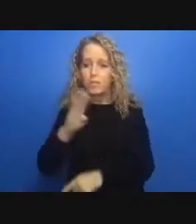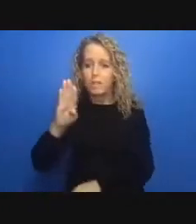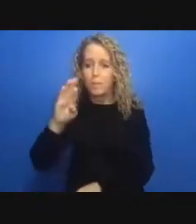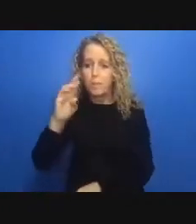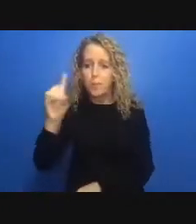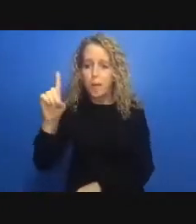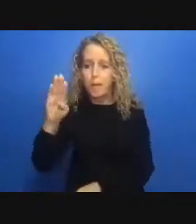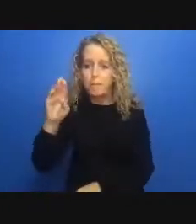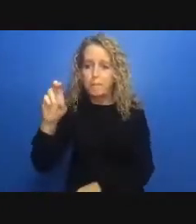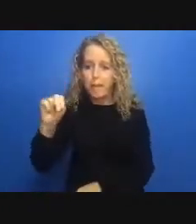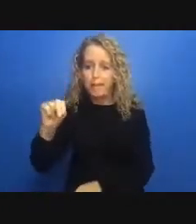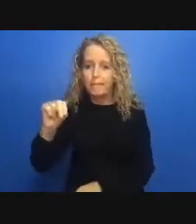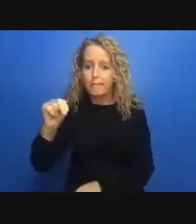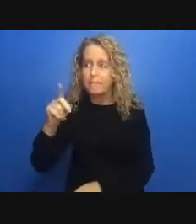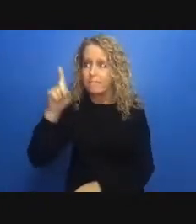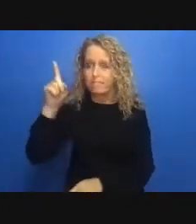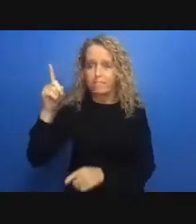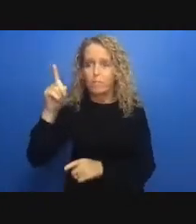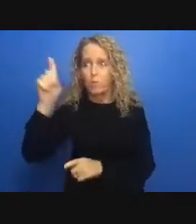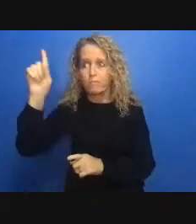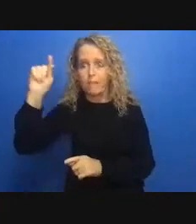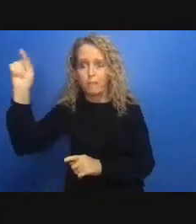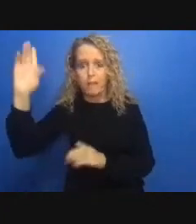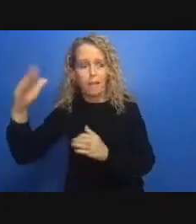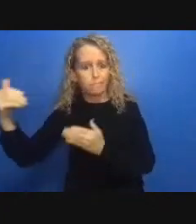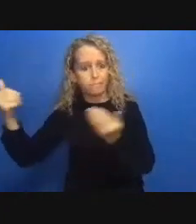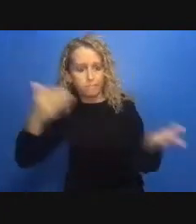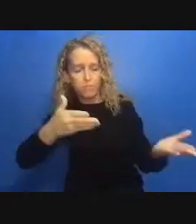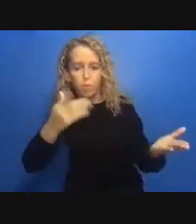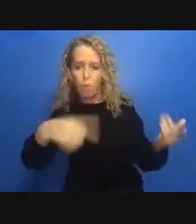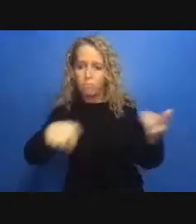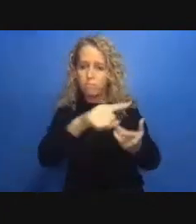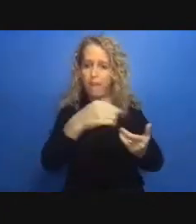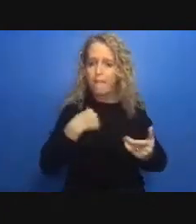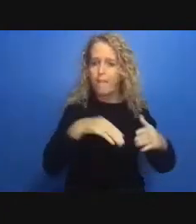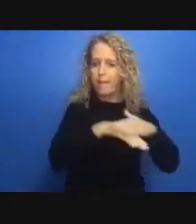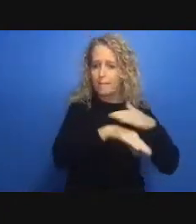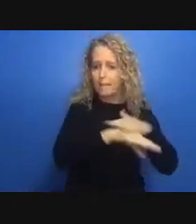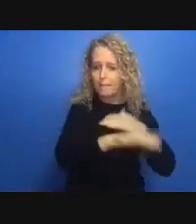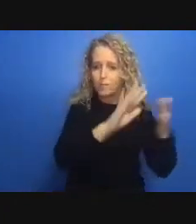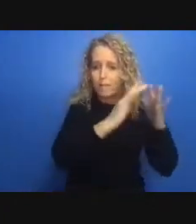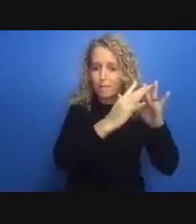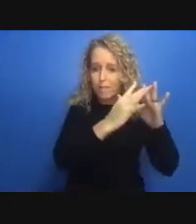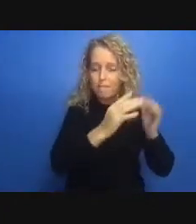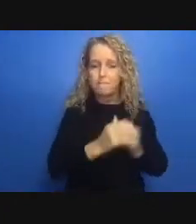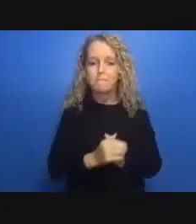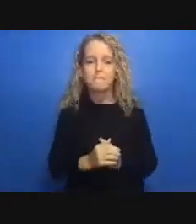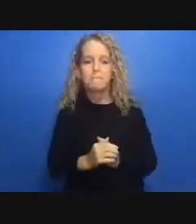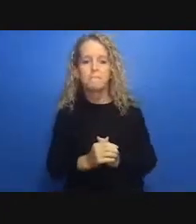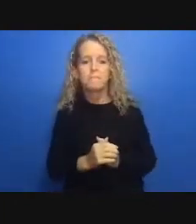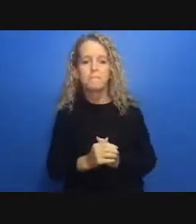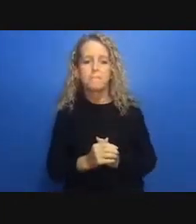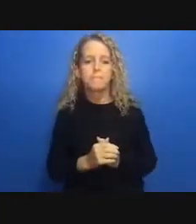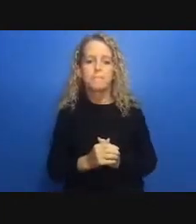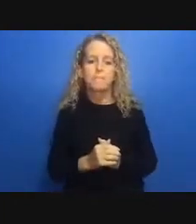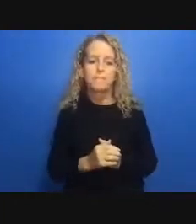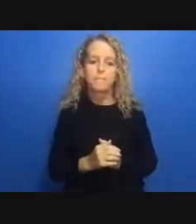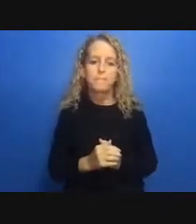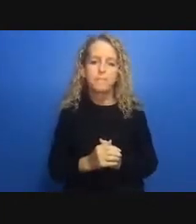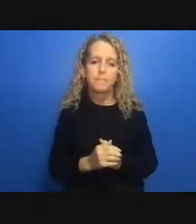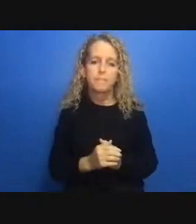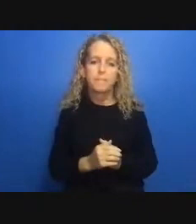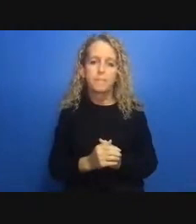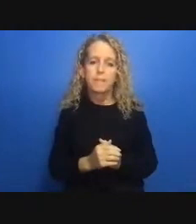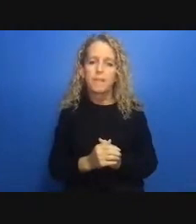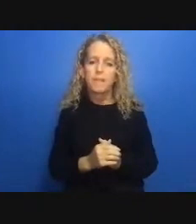Without these things in place, without access to these assets, we will not learn enough about the digital world to be effective participants